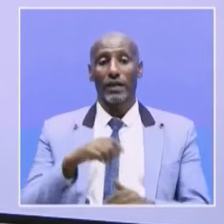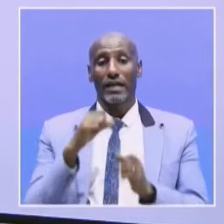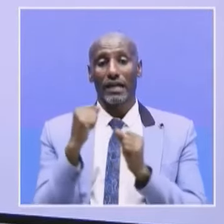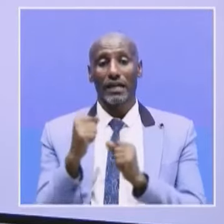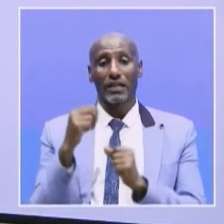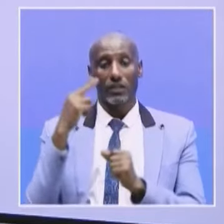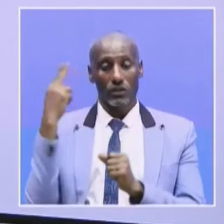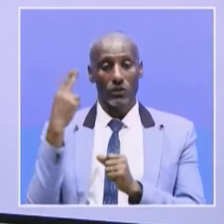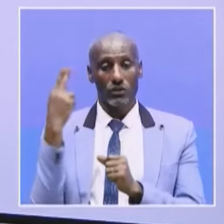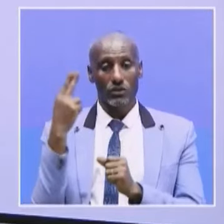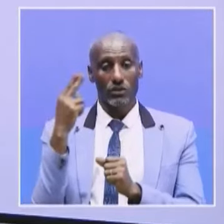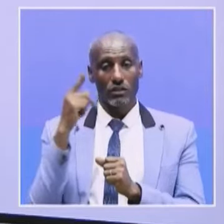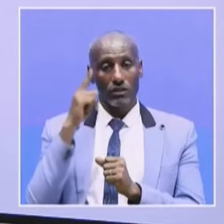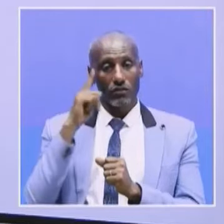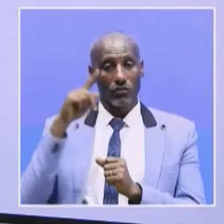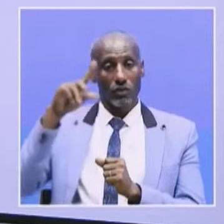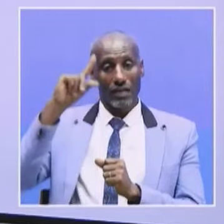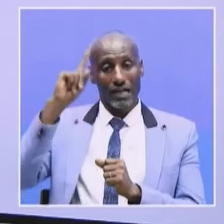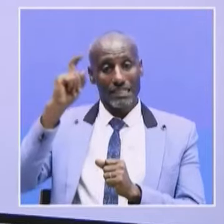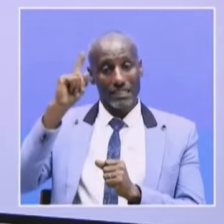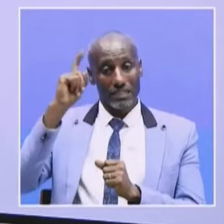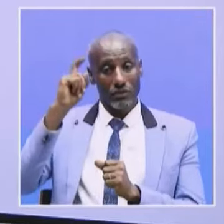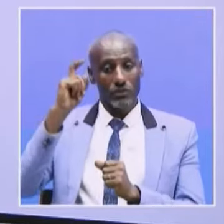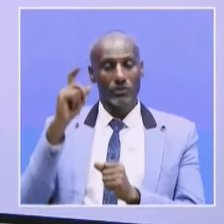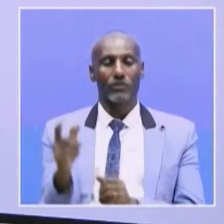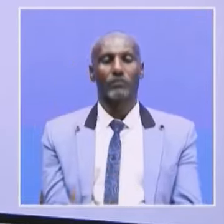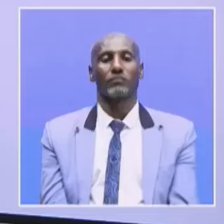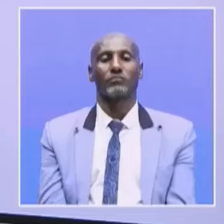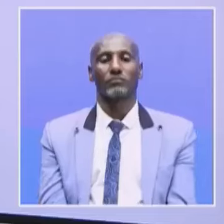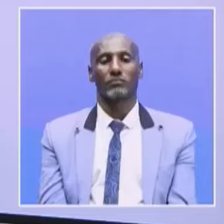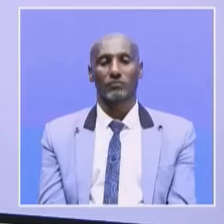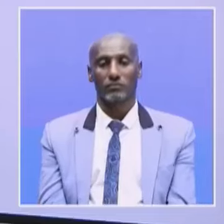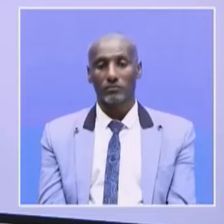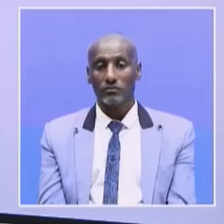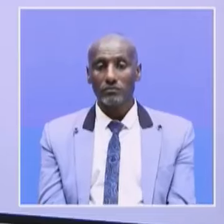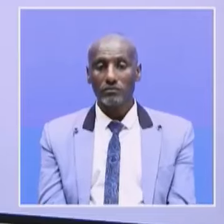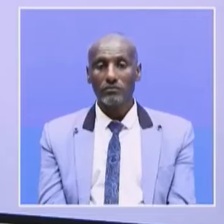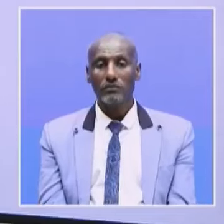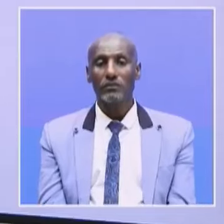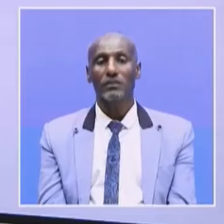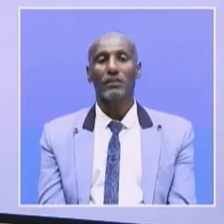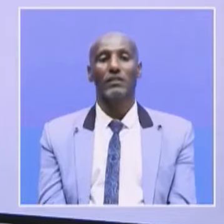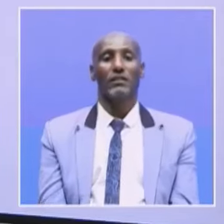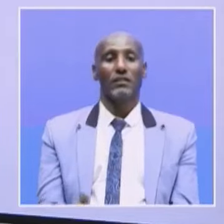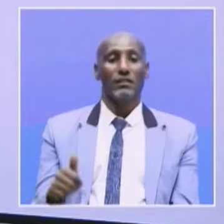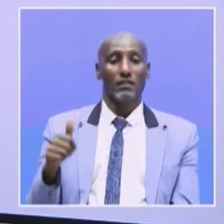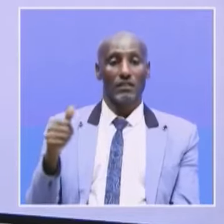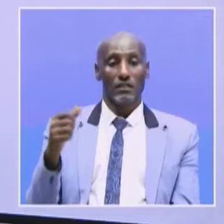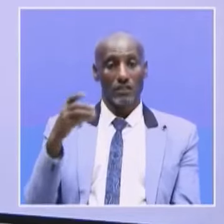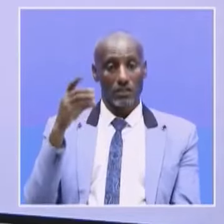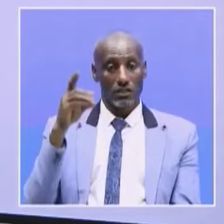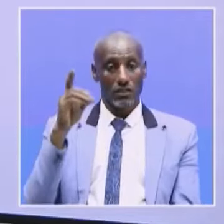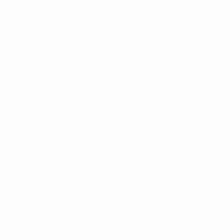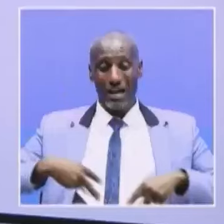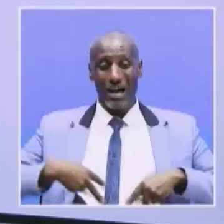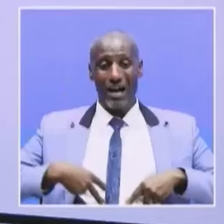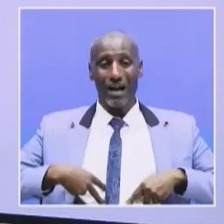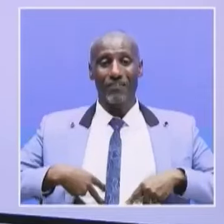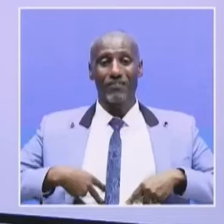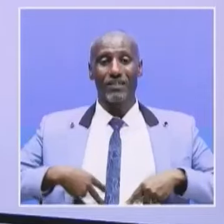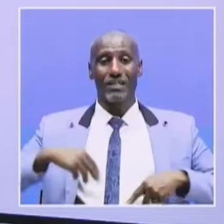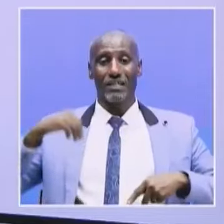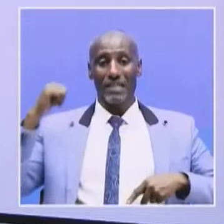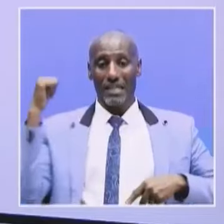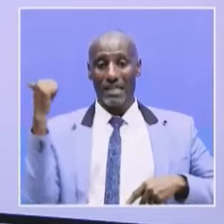what? Asking question. Ask question. Okay? So, do you have blank milk in the fridge? So, we